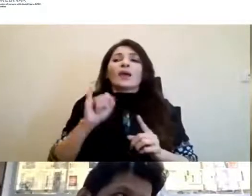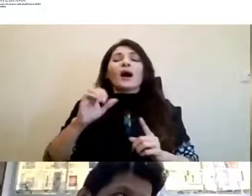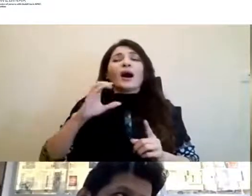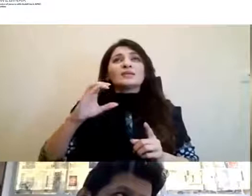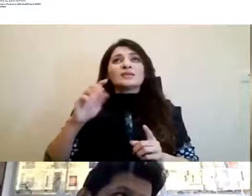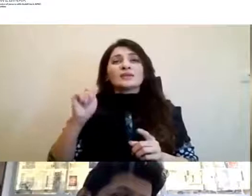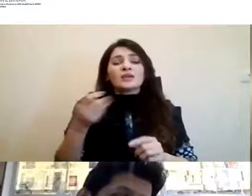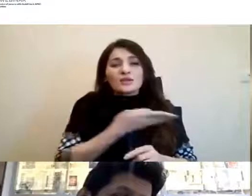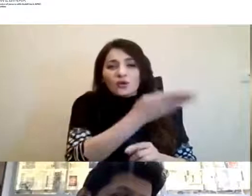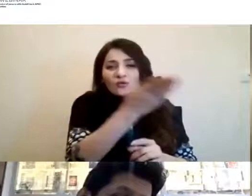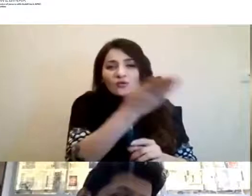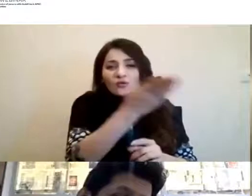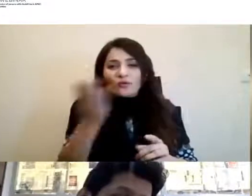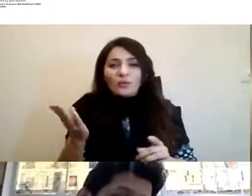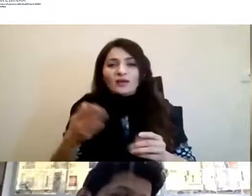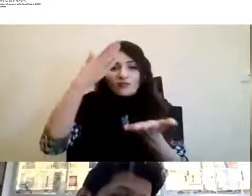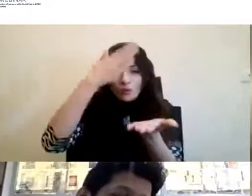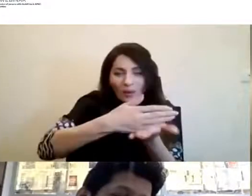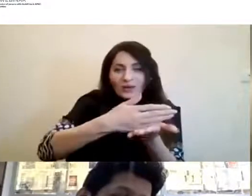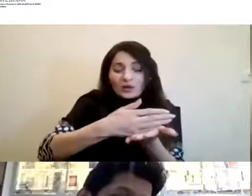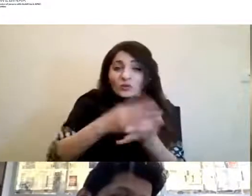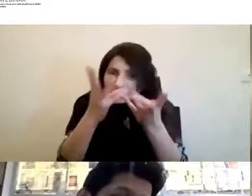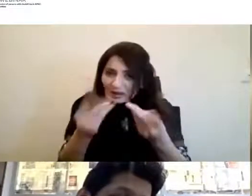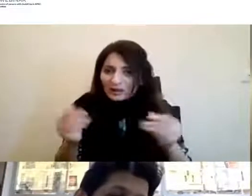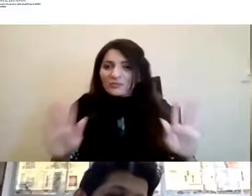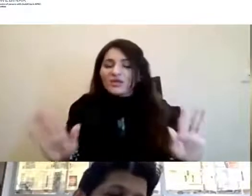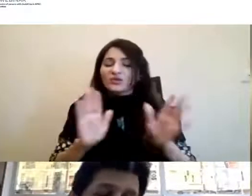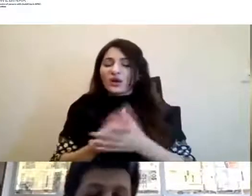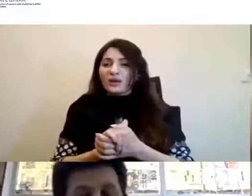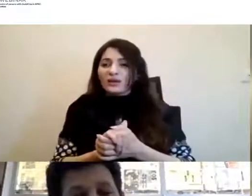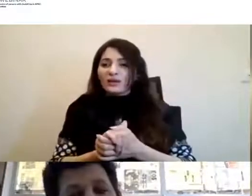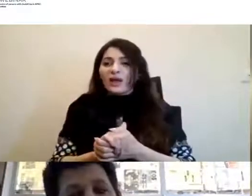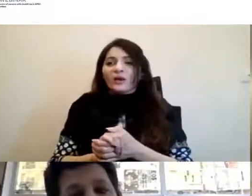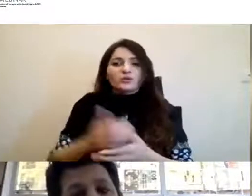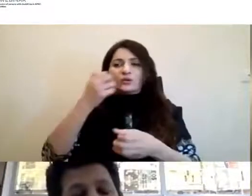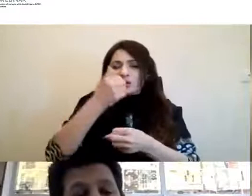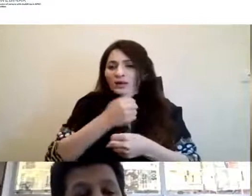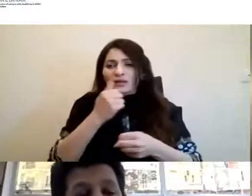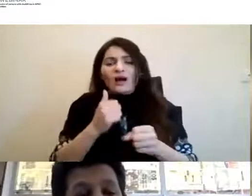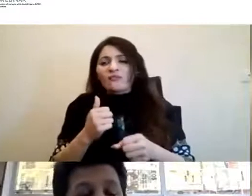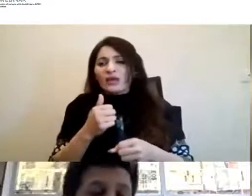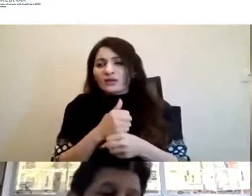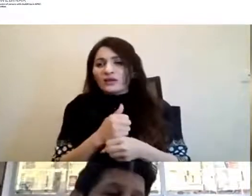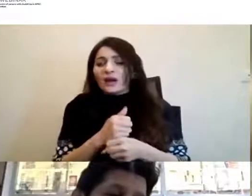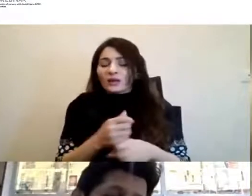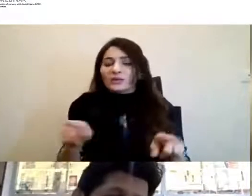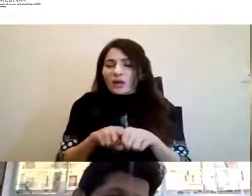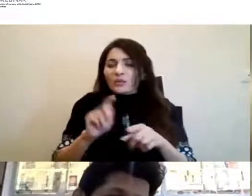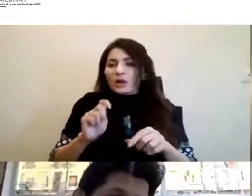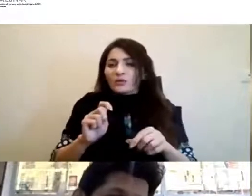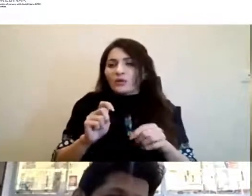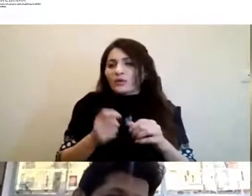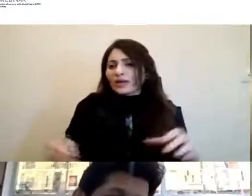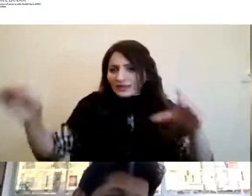region. As you know, I'm working with the Bangladesh government as a national consultant accessibility. I'm a person with